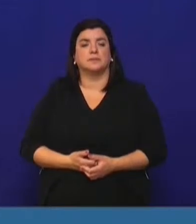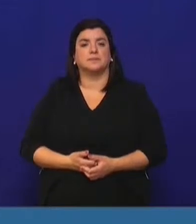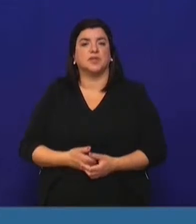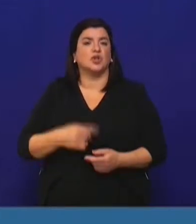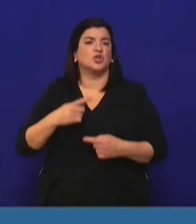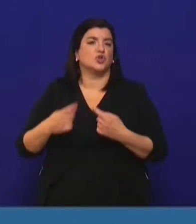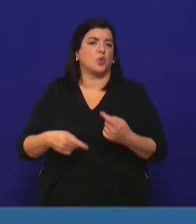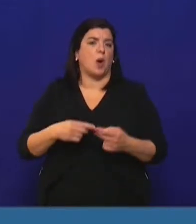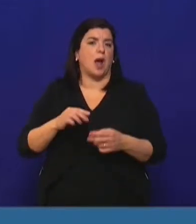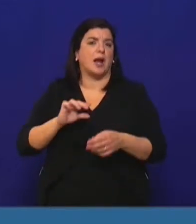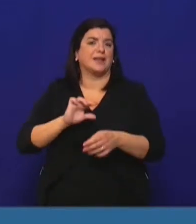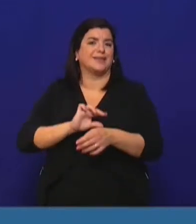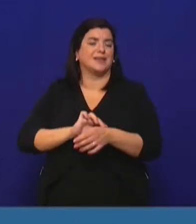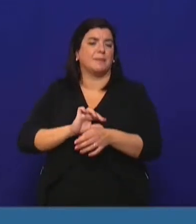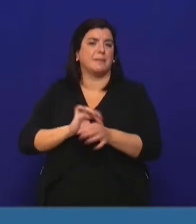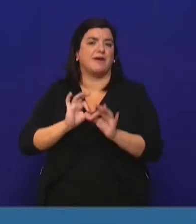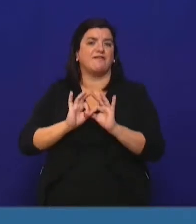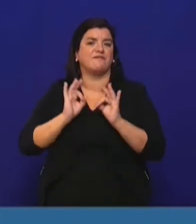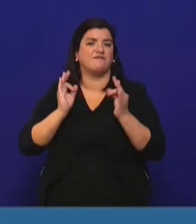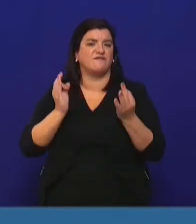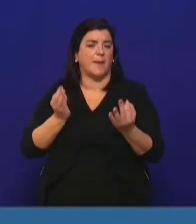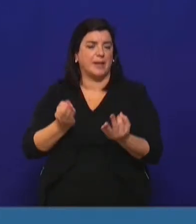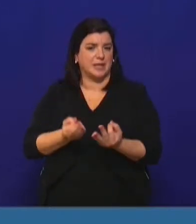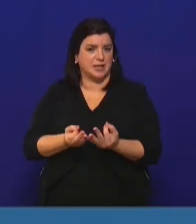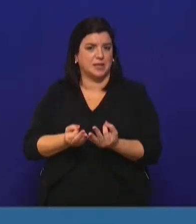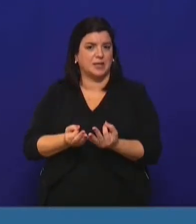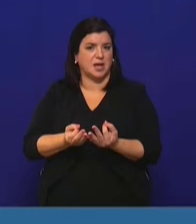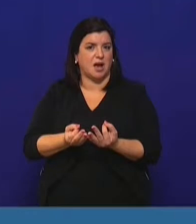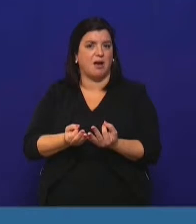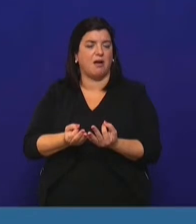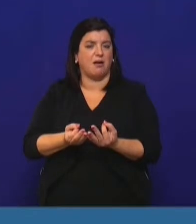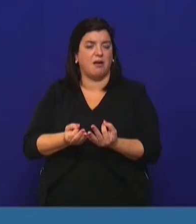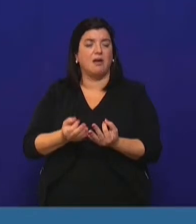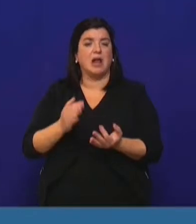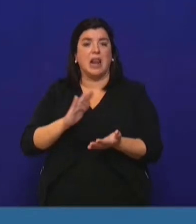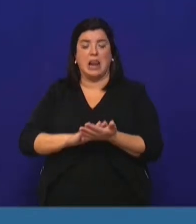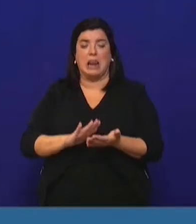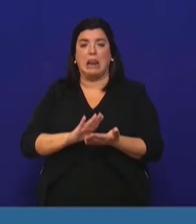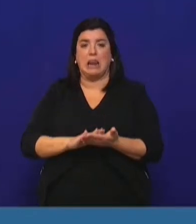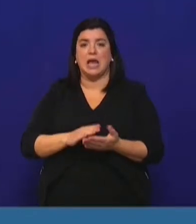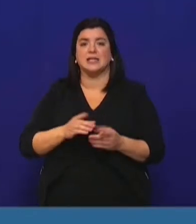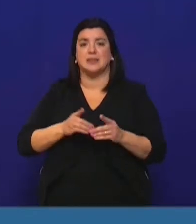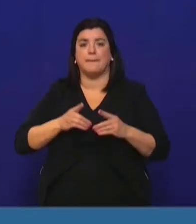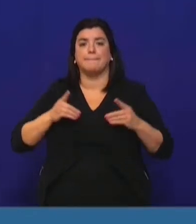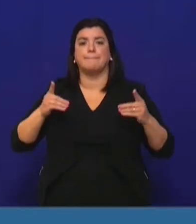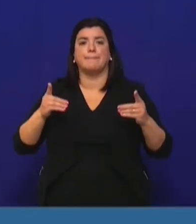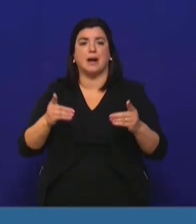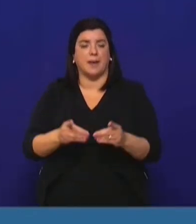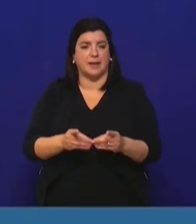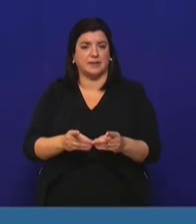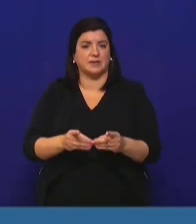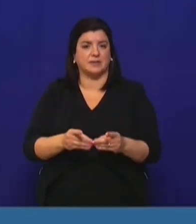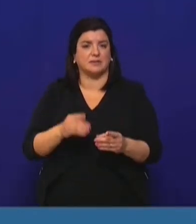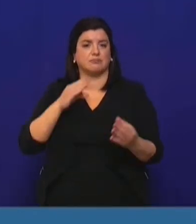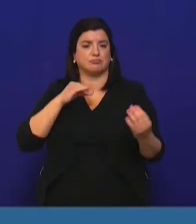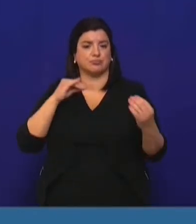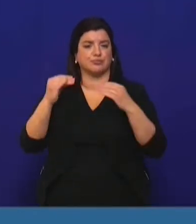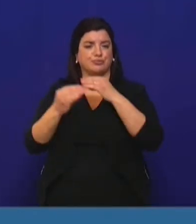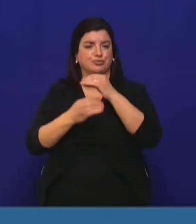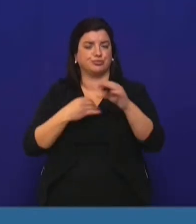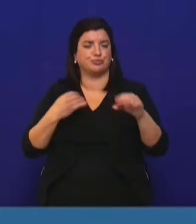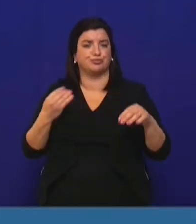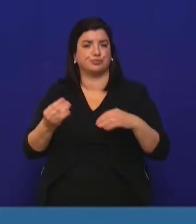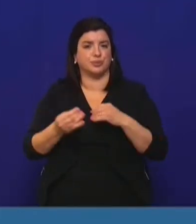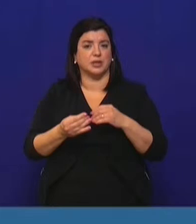anka bħalma ħabbar fil-Parlament il-Deputat Prim Ministru għas-Saħħa Chris Fearn, iva aħna naraw